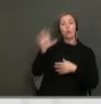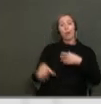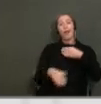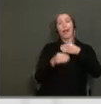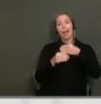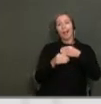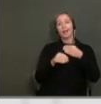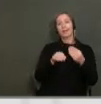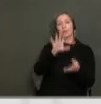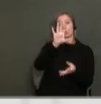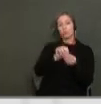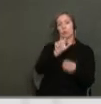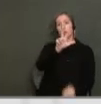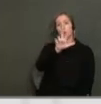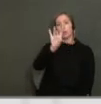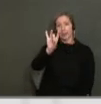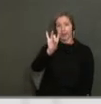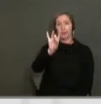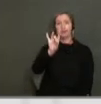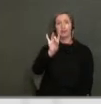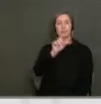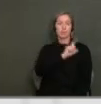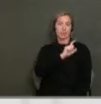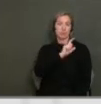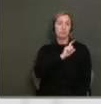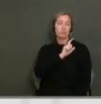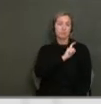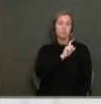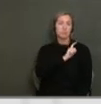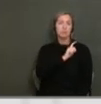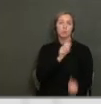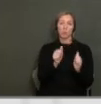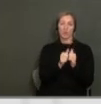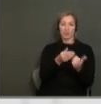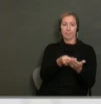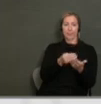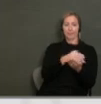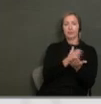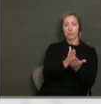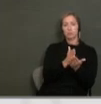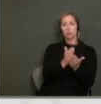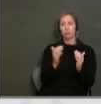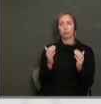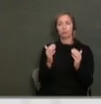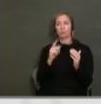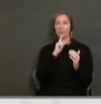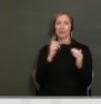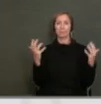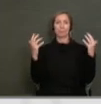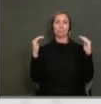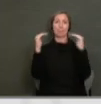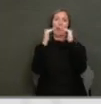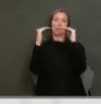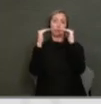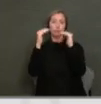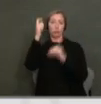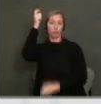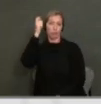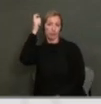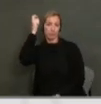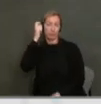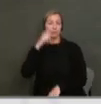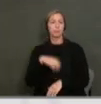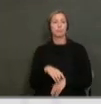38 police officers with the monies that we budgeted as the grant match. Now, what